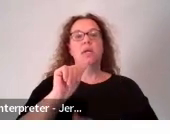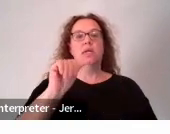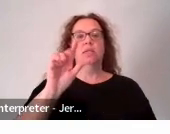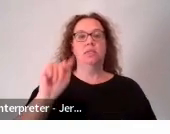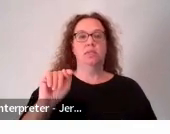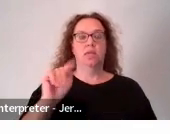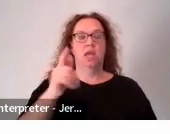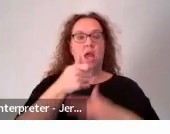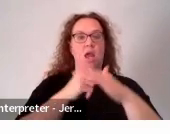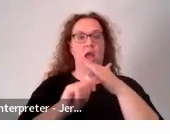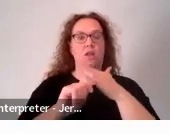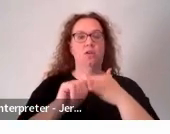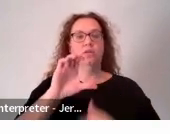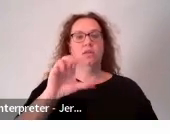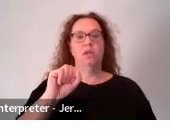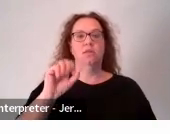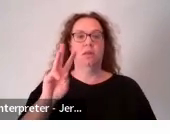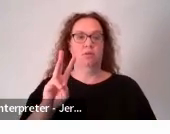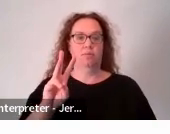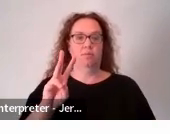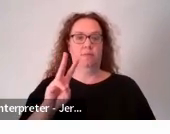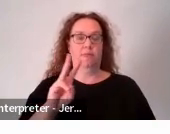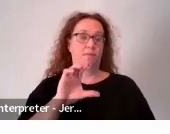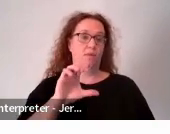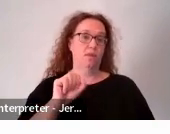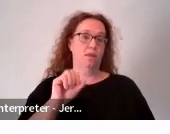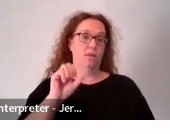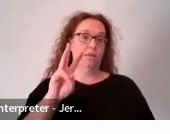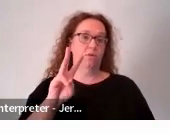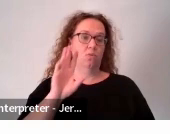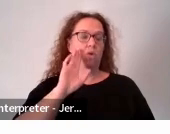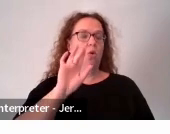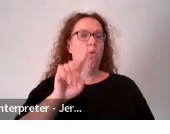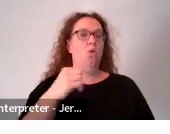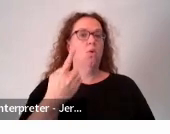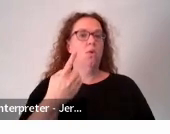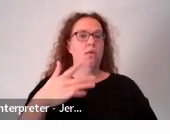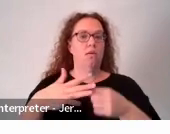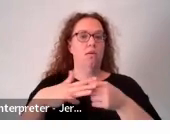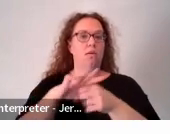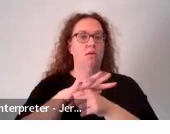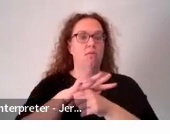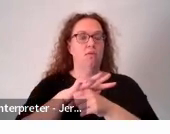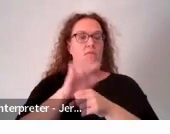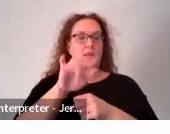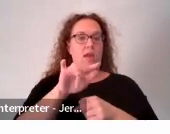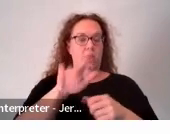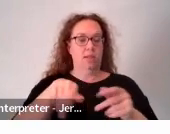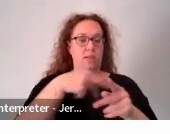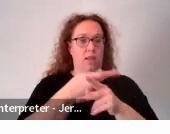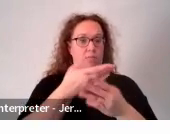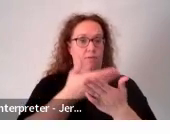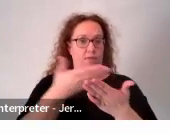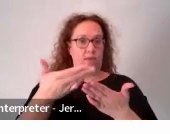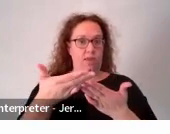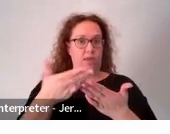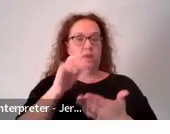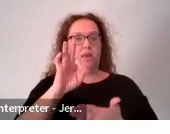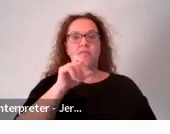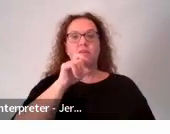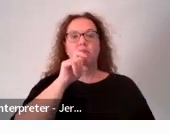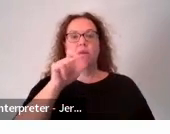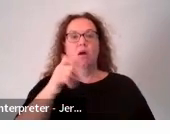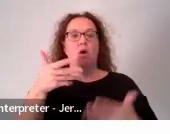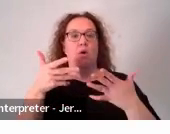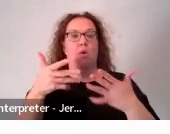the CSW. The CSW would only cover the purchase of assistive technology when it's not